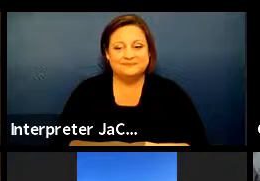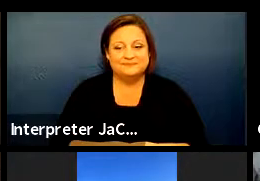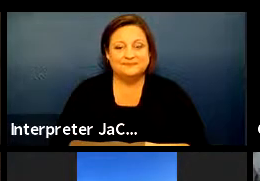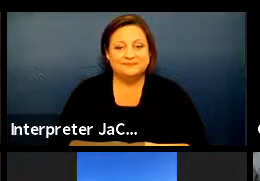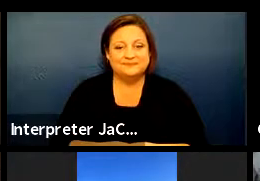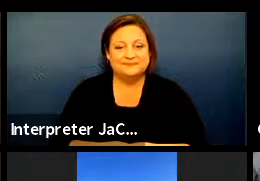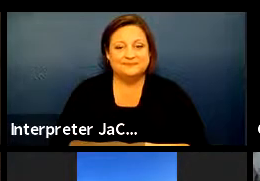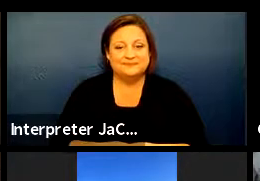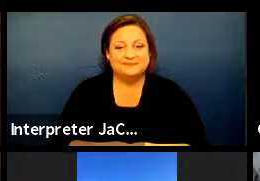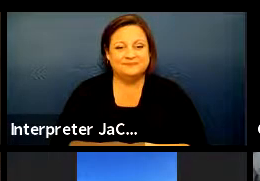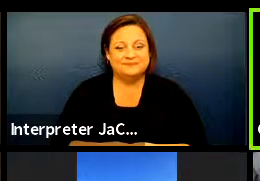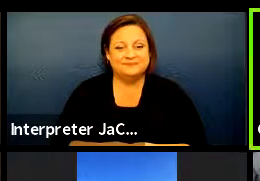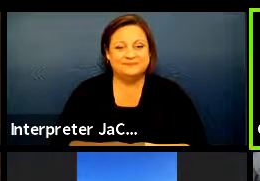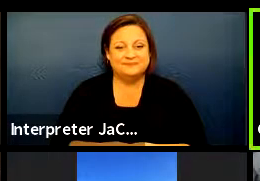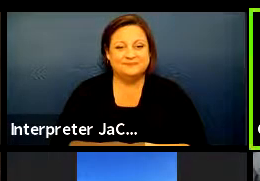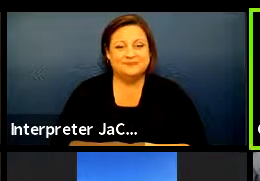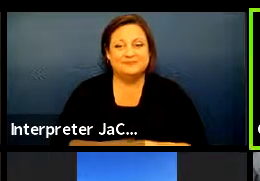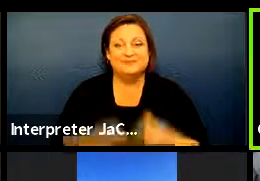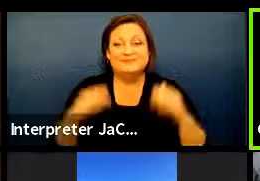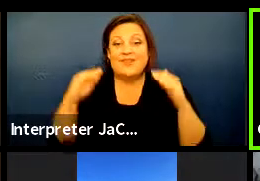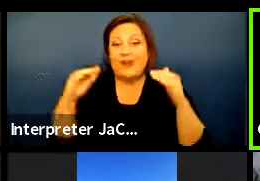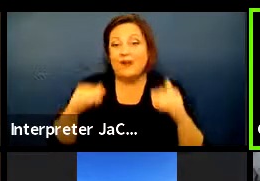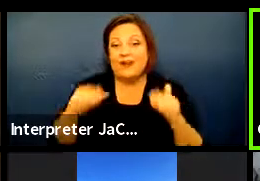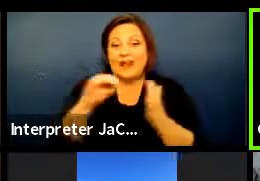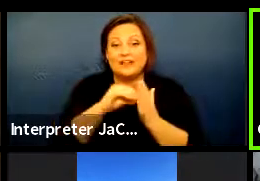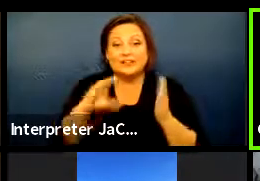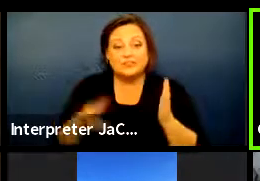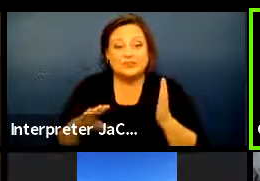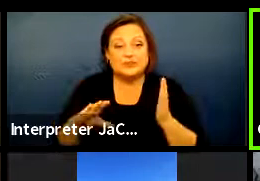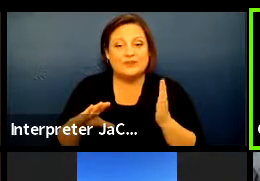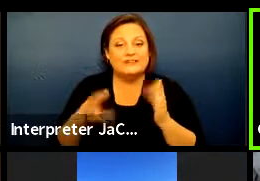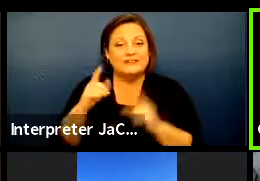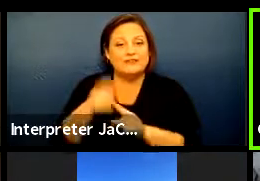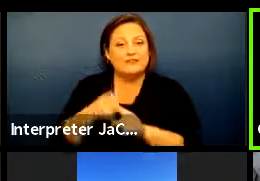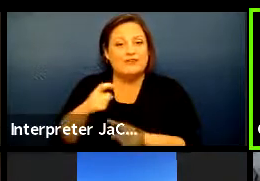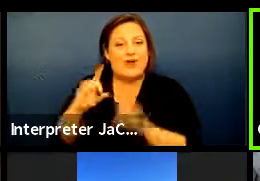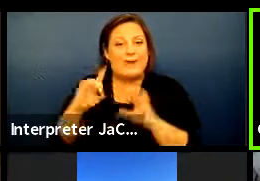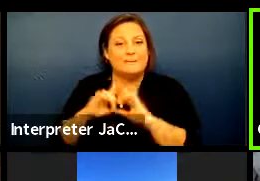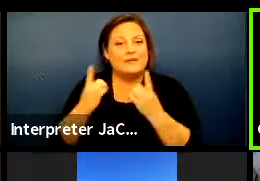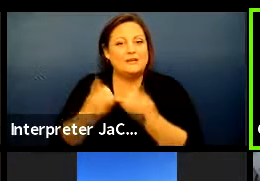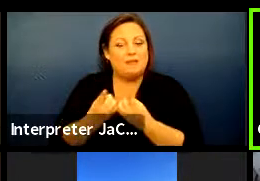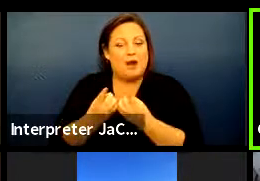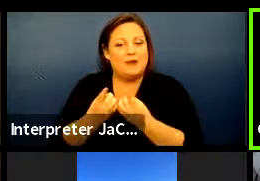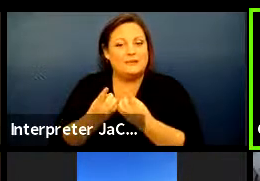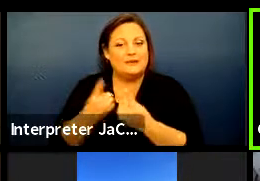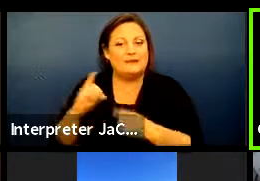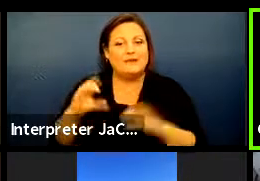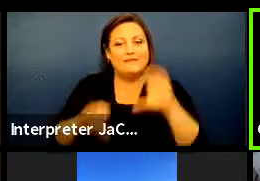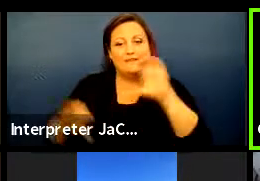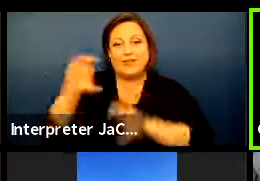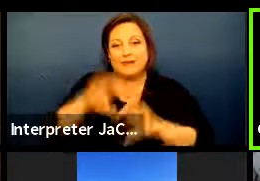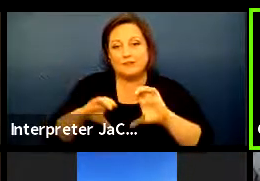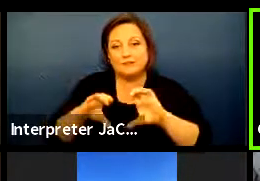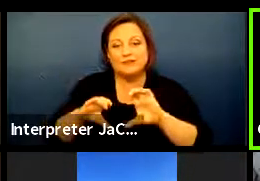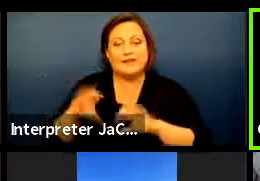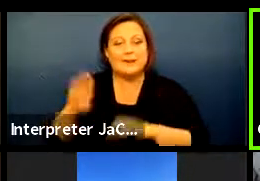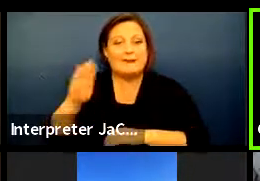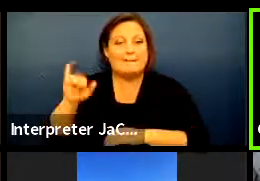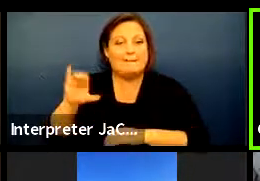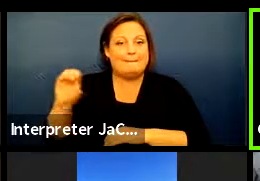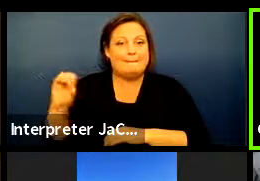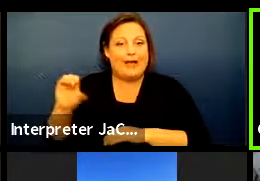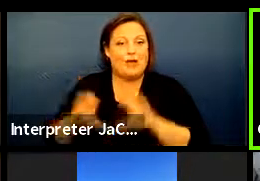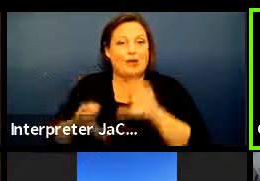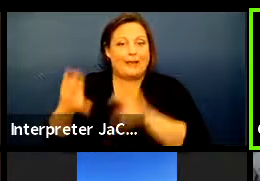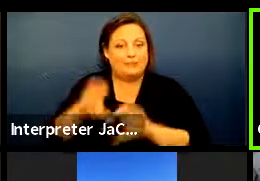Our next student comes from the Department of Chemistry and Biochemistry,